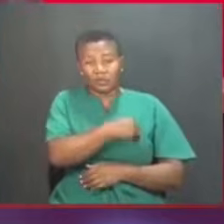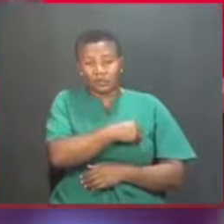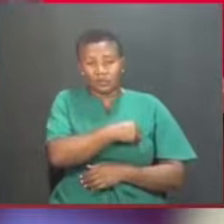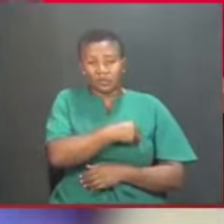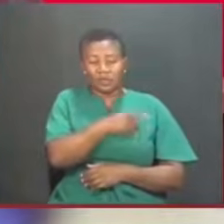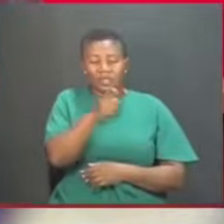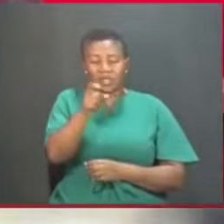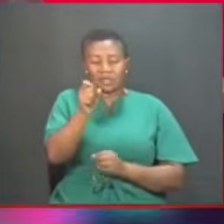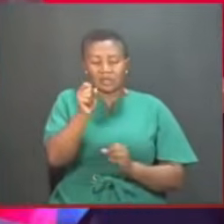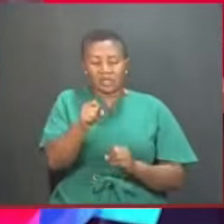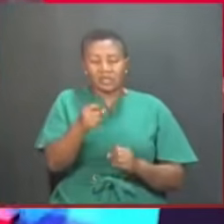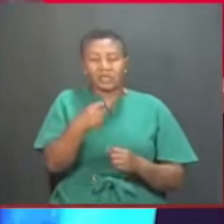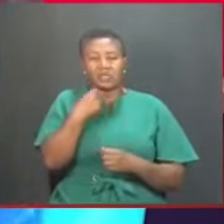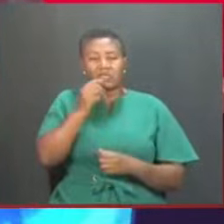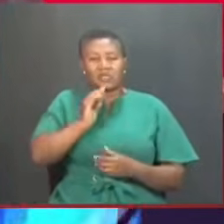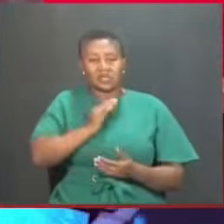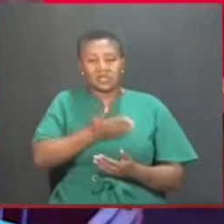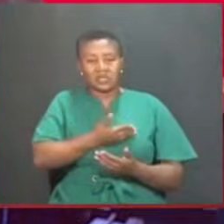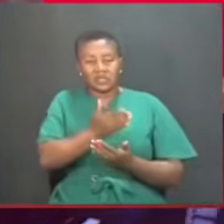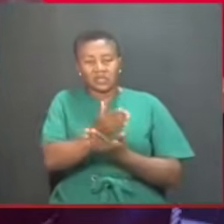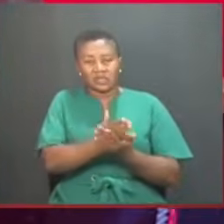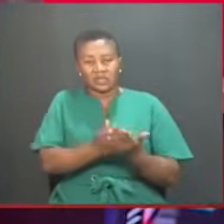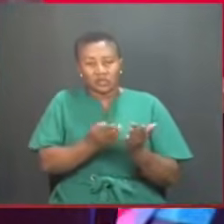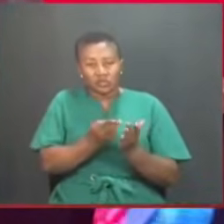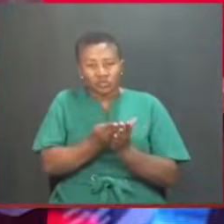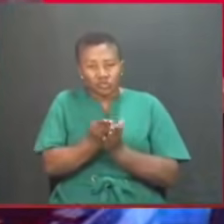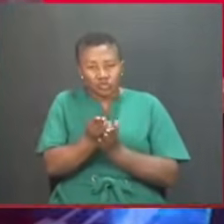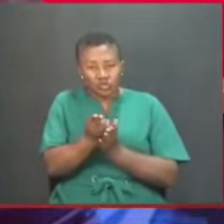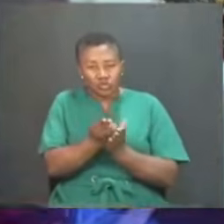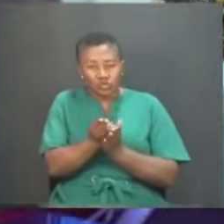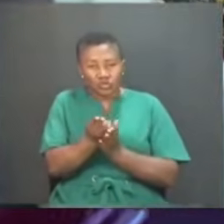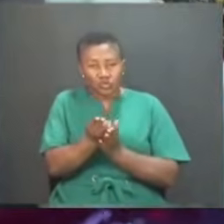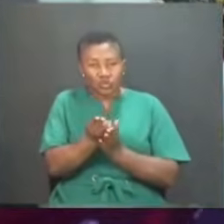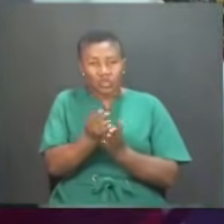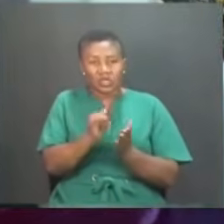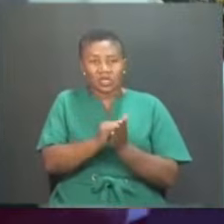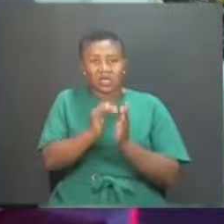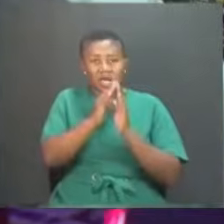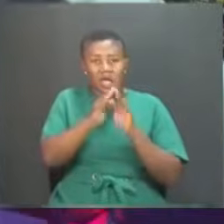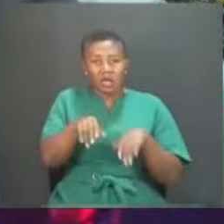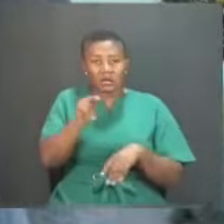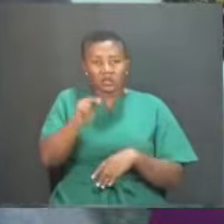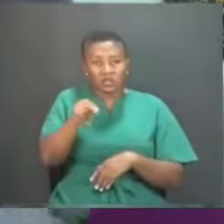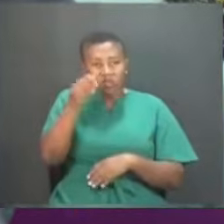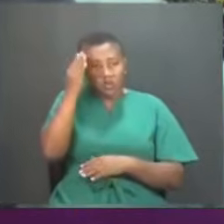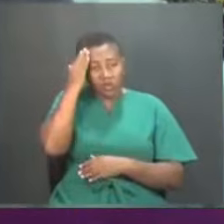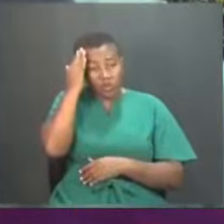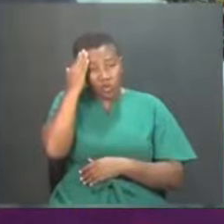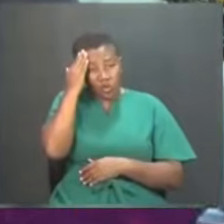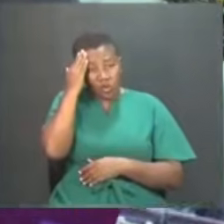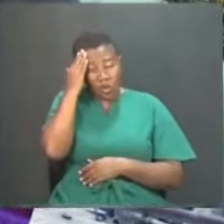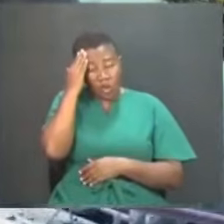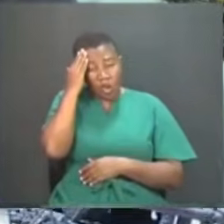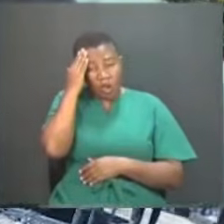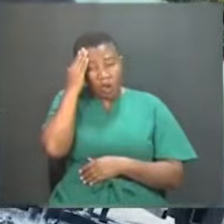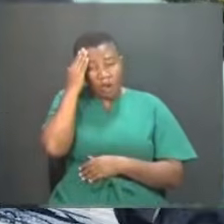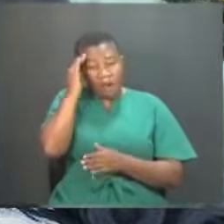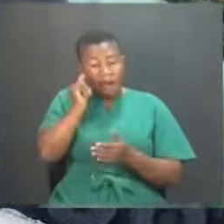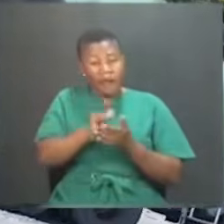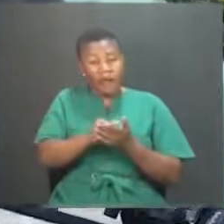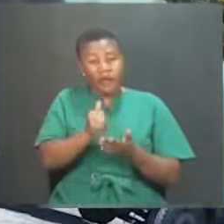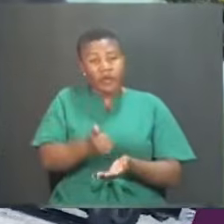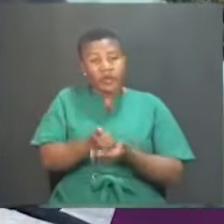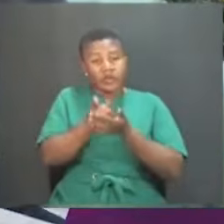some facts which may be necessary to be known by the House, and that will guide members in their